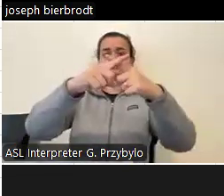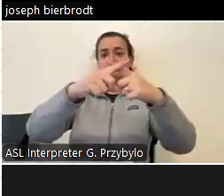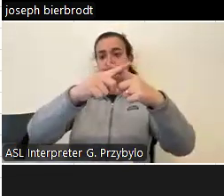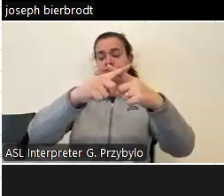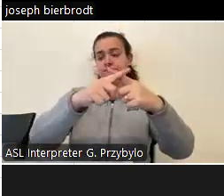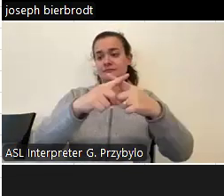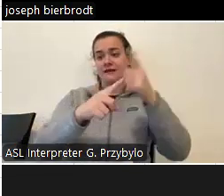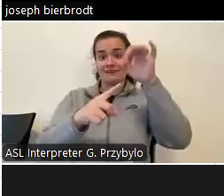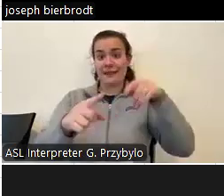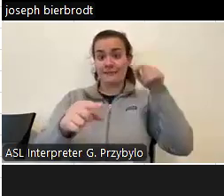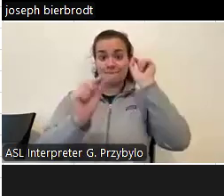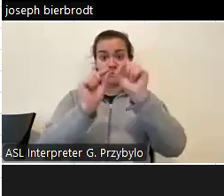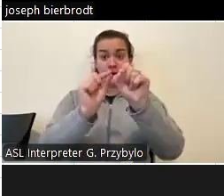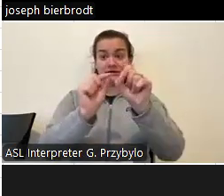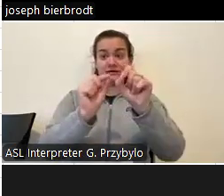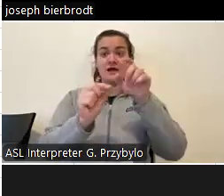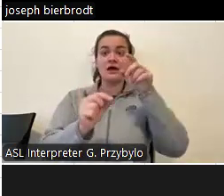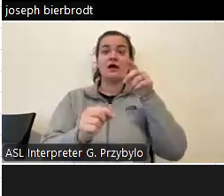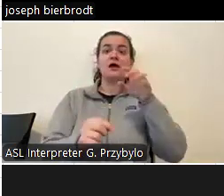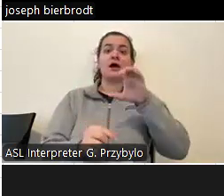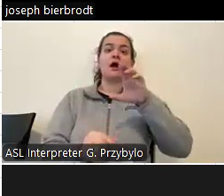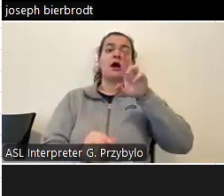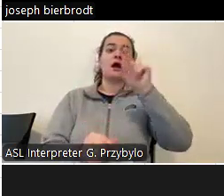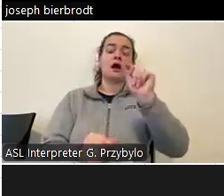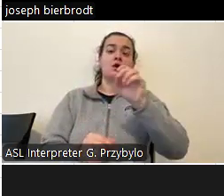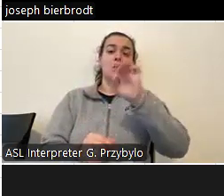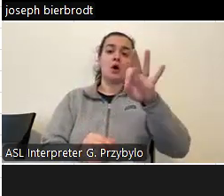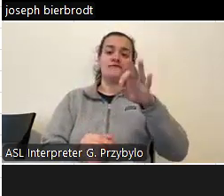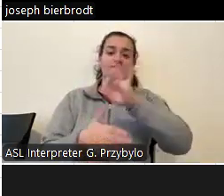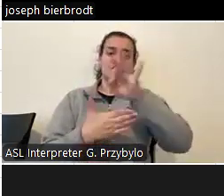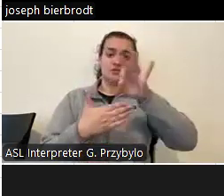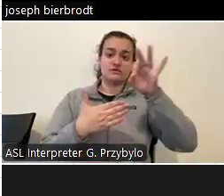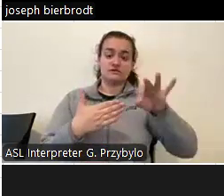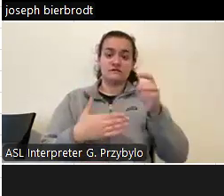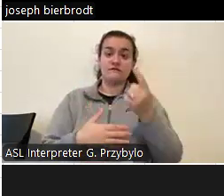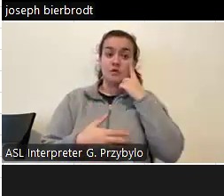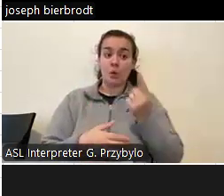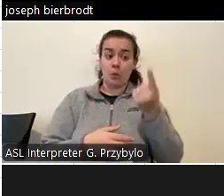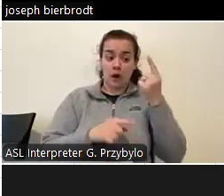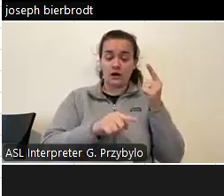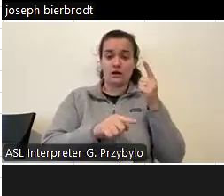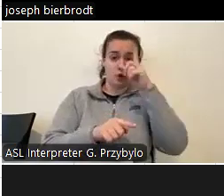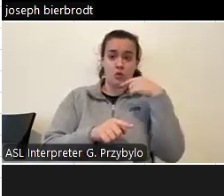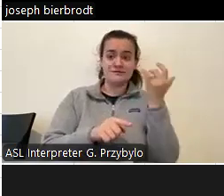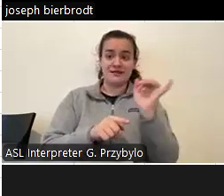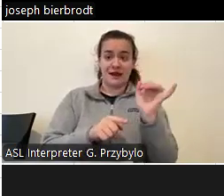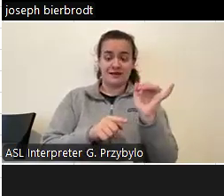point, that is the cutoff frequency. So for one of them, it looks like a um,